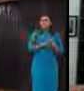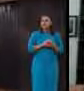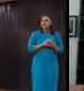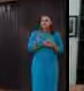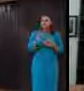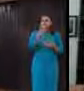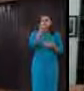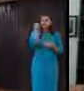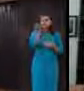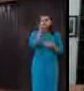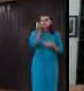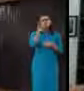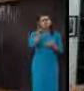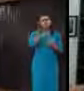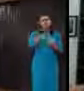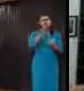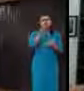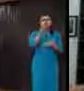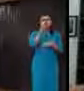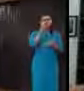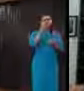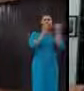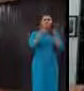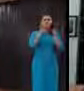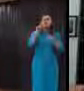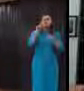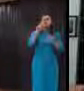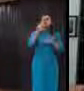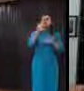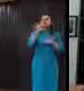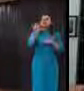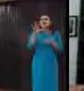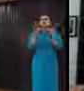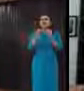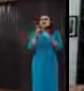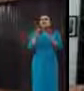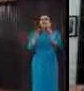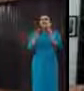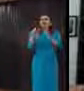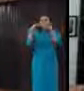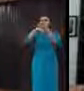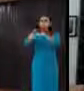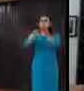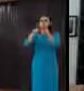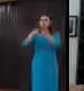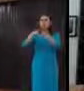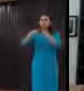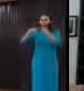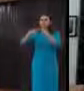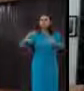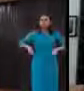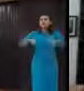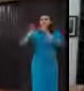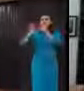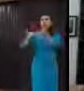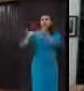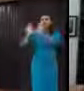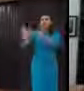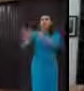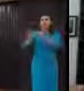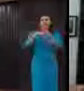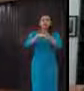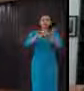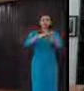that what kind of injustice had people had to suffer because of 35A within the state of Jammu and Kashmir, and that's been chronicled by the Supreme Court. Number